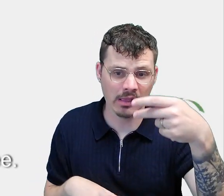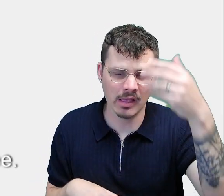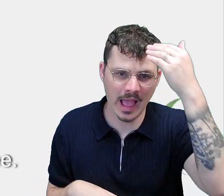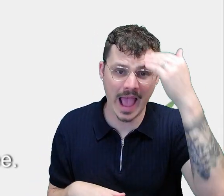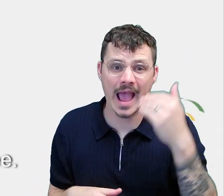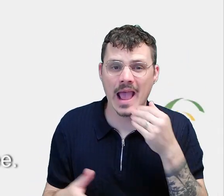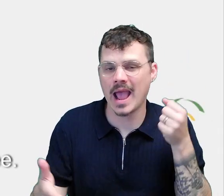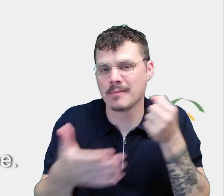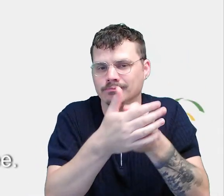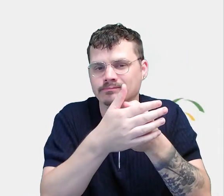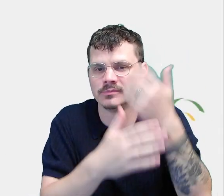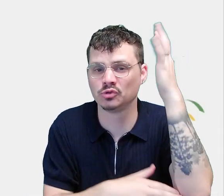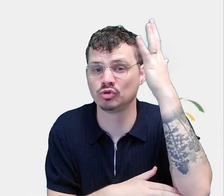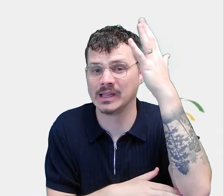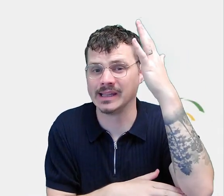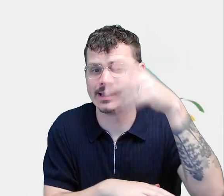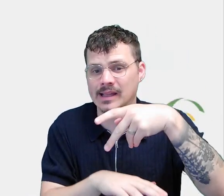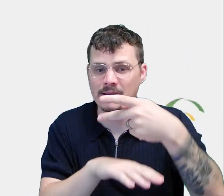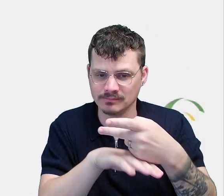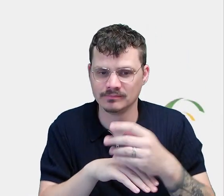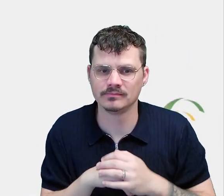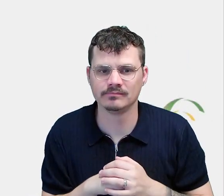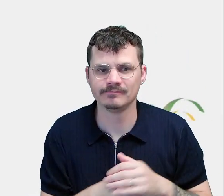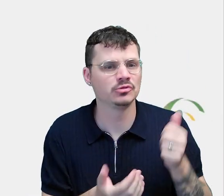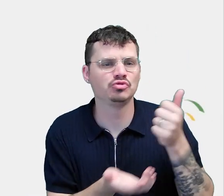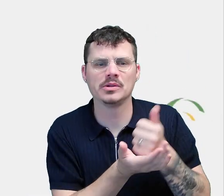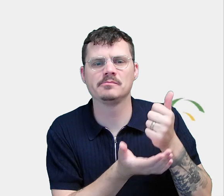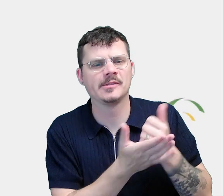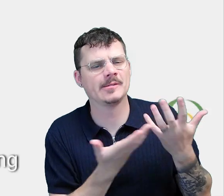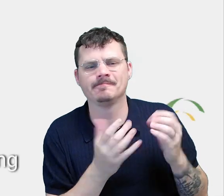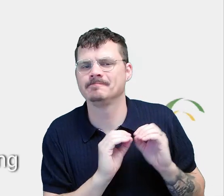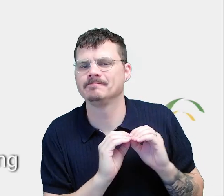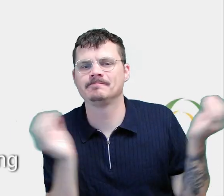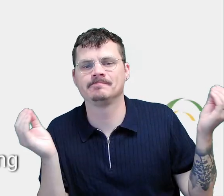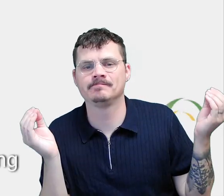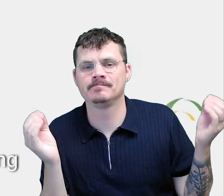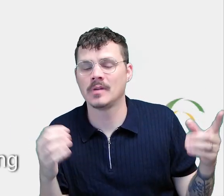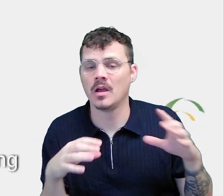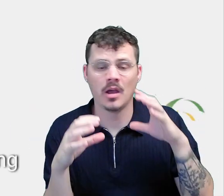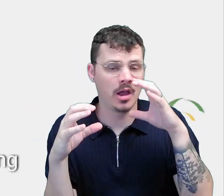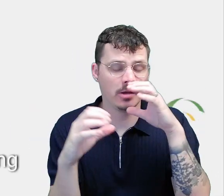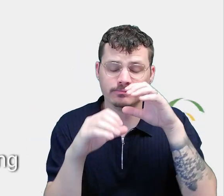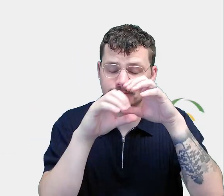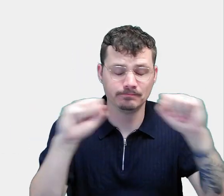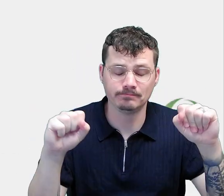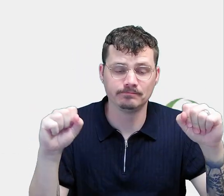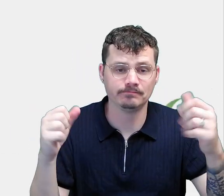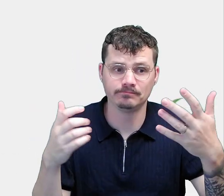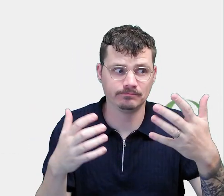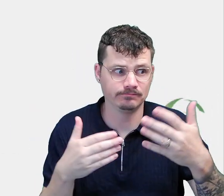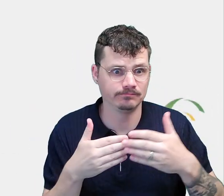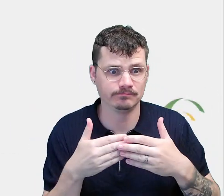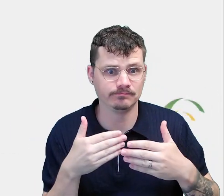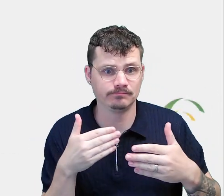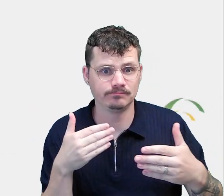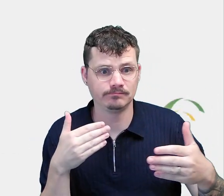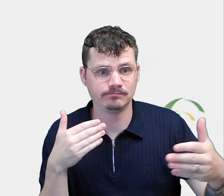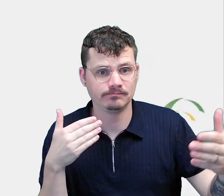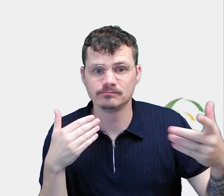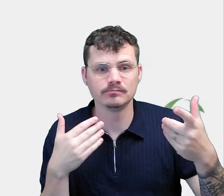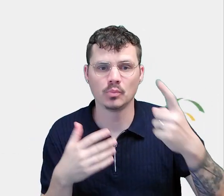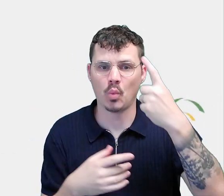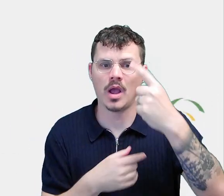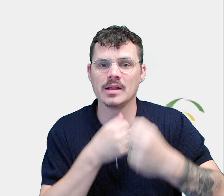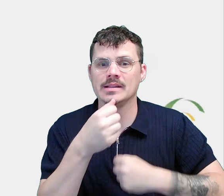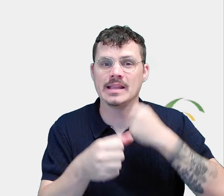thrown headfirst into a tree. Got no treatment. Unconscious for who knows how long, and lost an entire